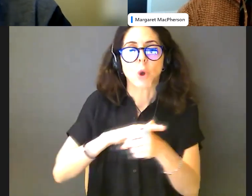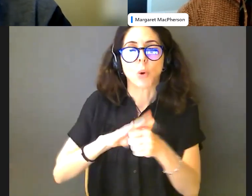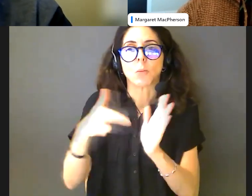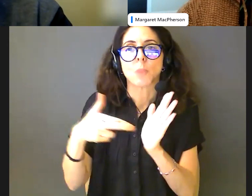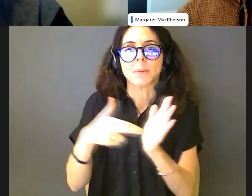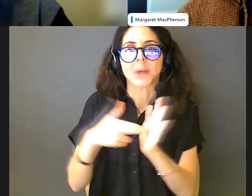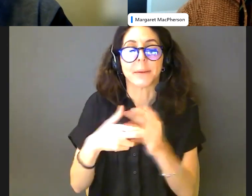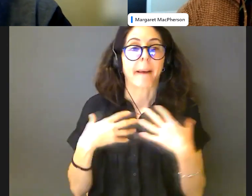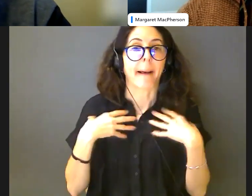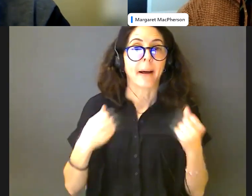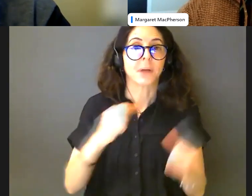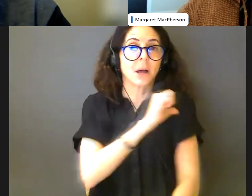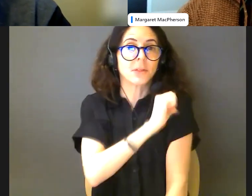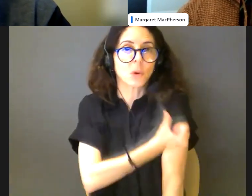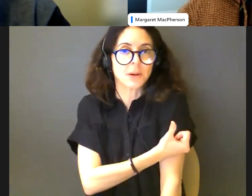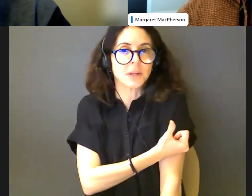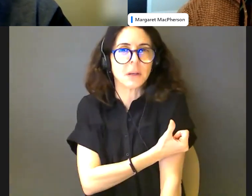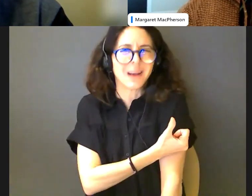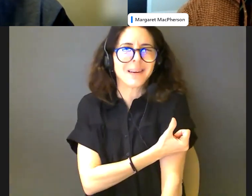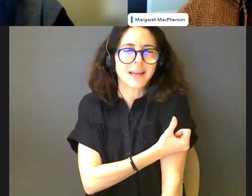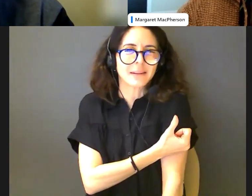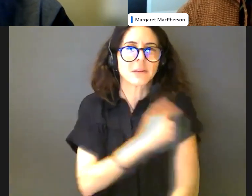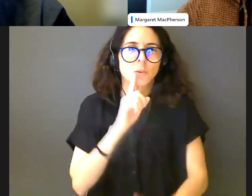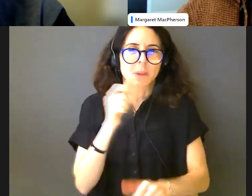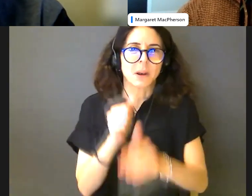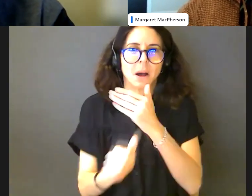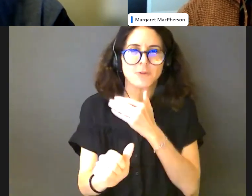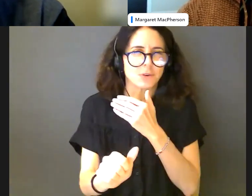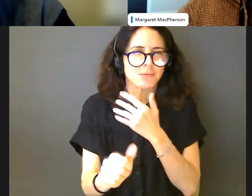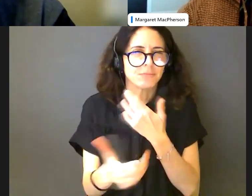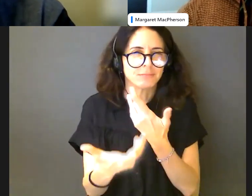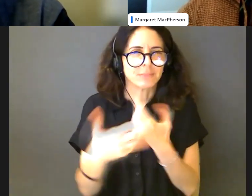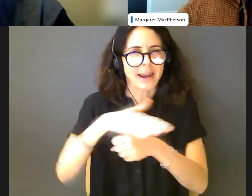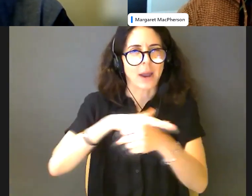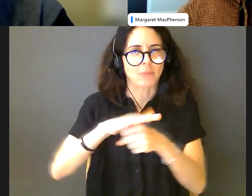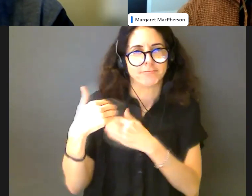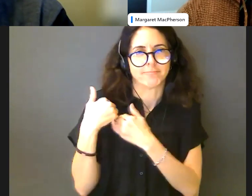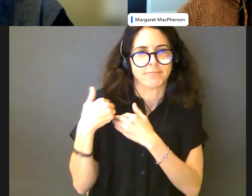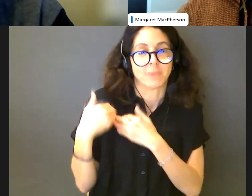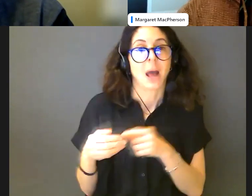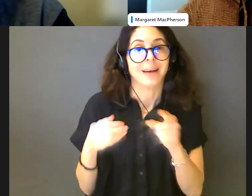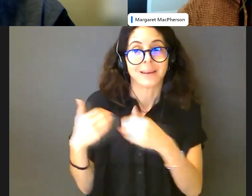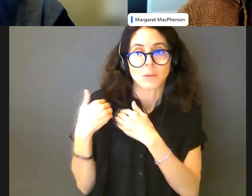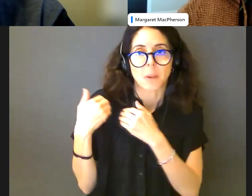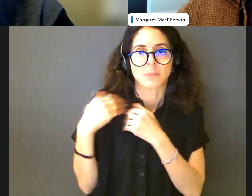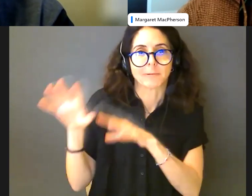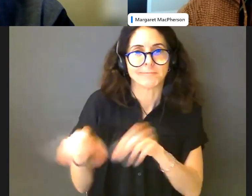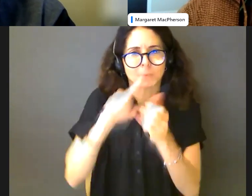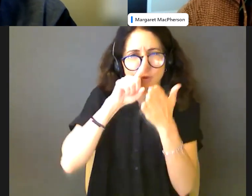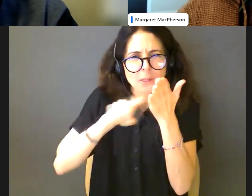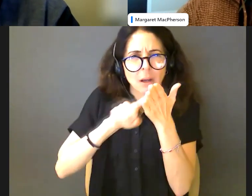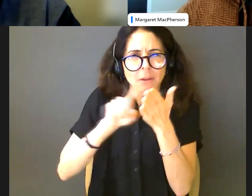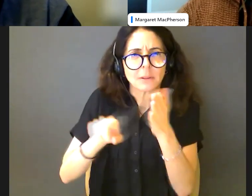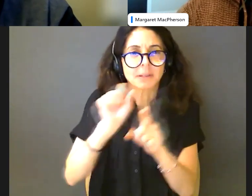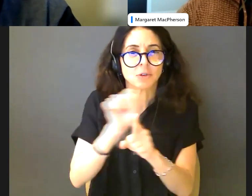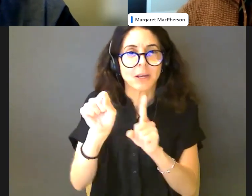health authority, which is the designated responder under the Adult Guardianship Act and responsible for investigating reports.